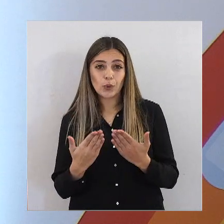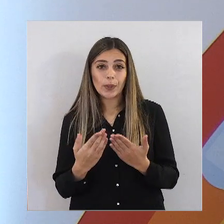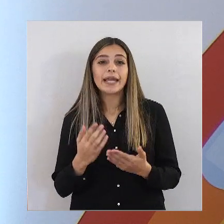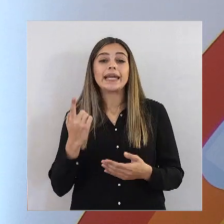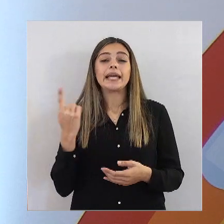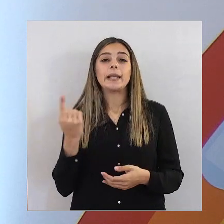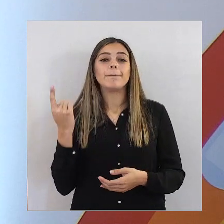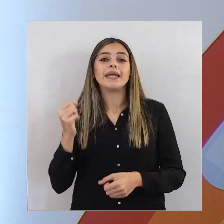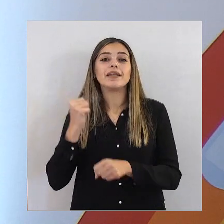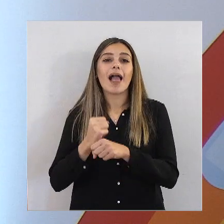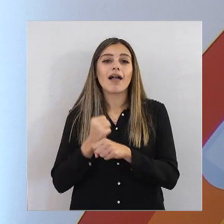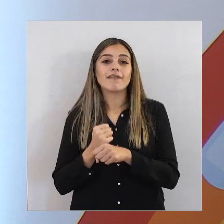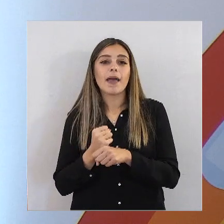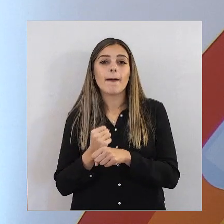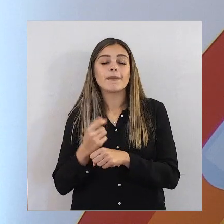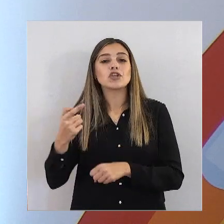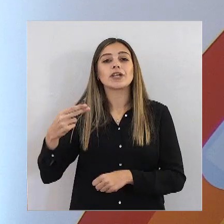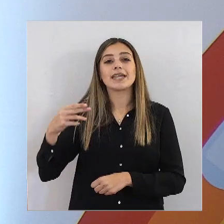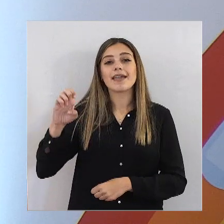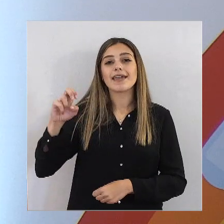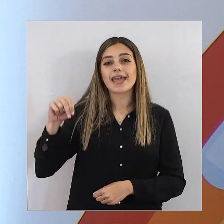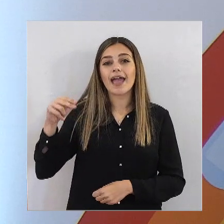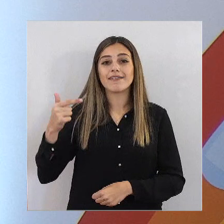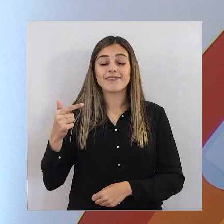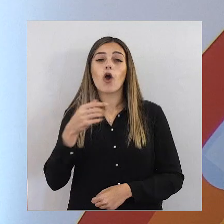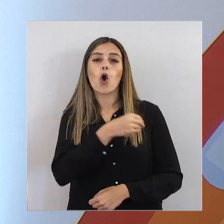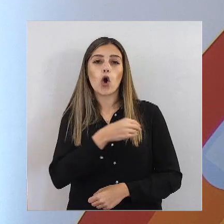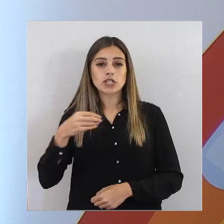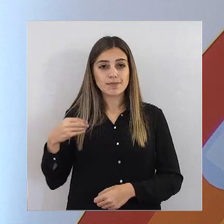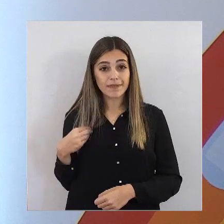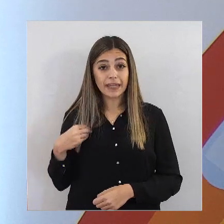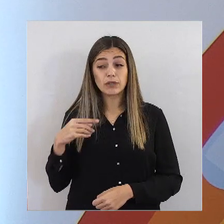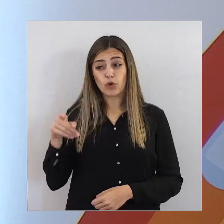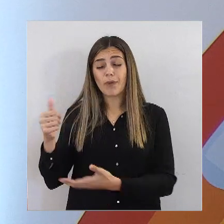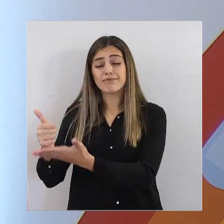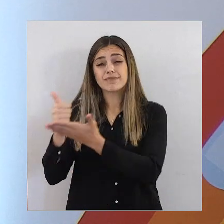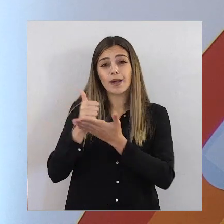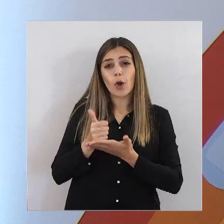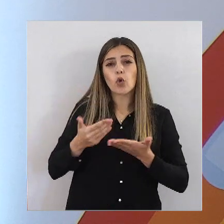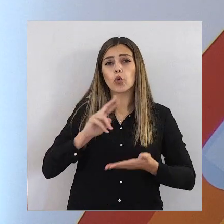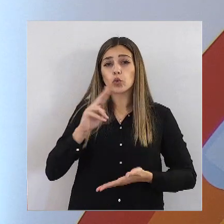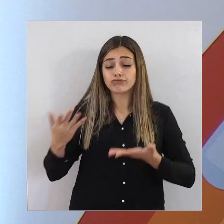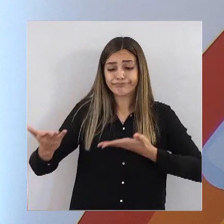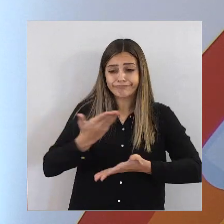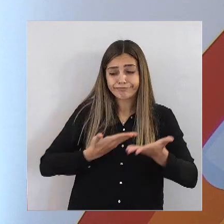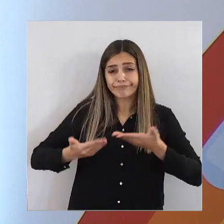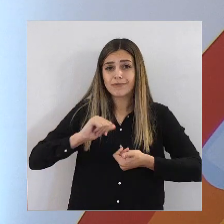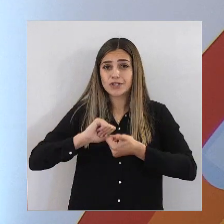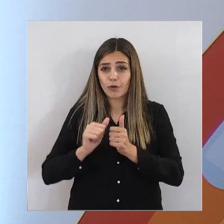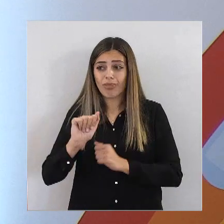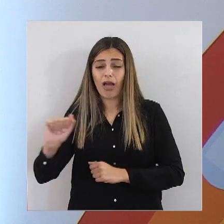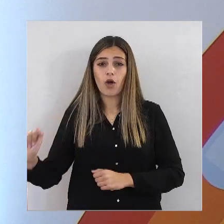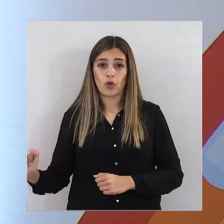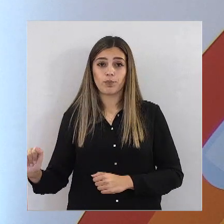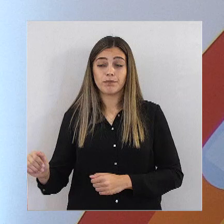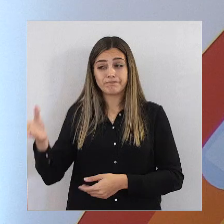and TGEU, who have been also of great support and open to sharing good practices with us. Although the